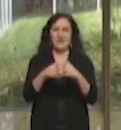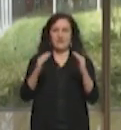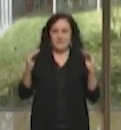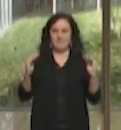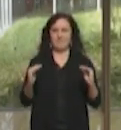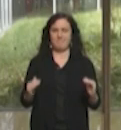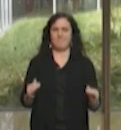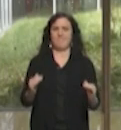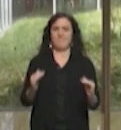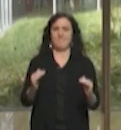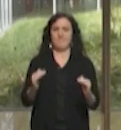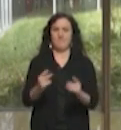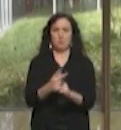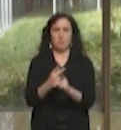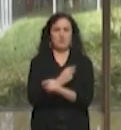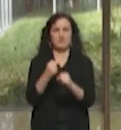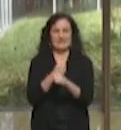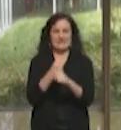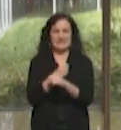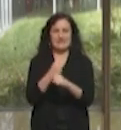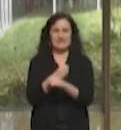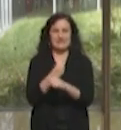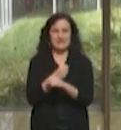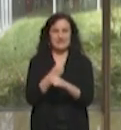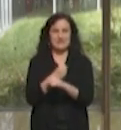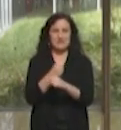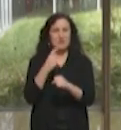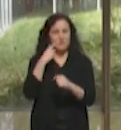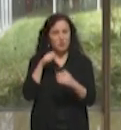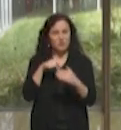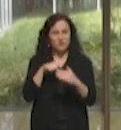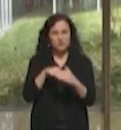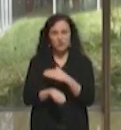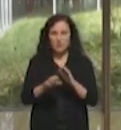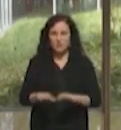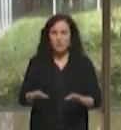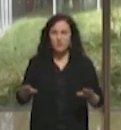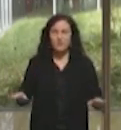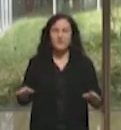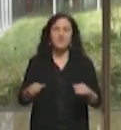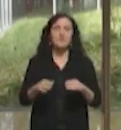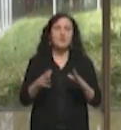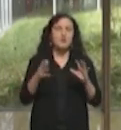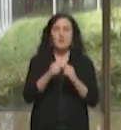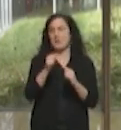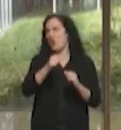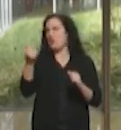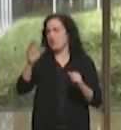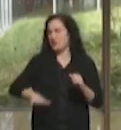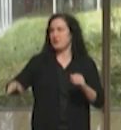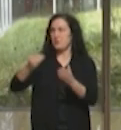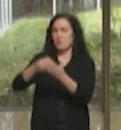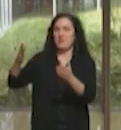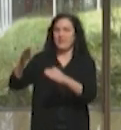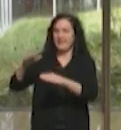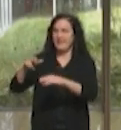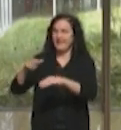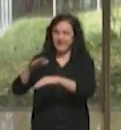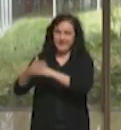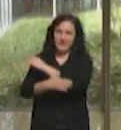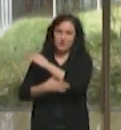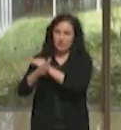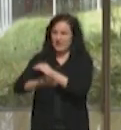has worse statistics when it comes to childbirth, healthy childbirth, than any other wealthy nation in the world. What's our